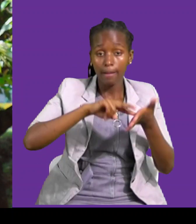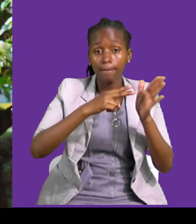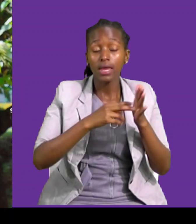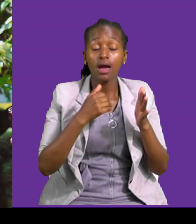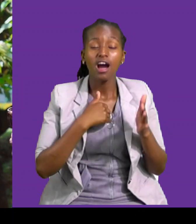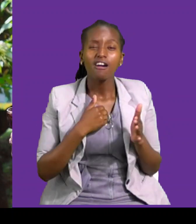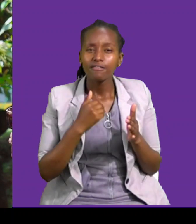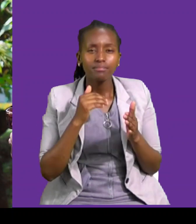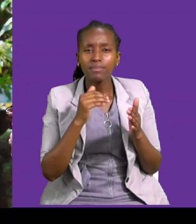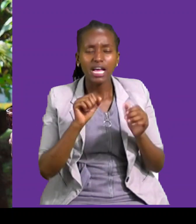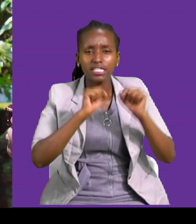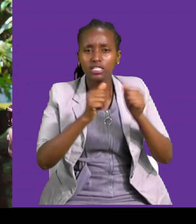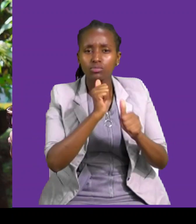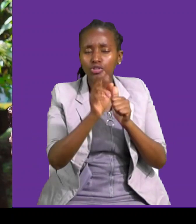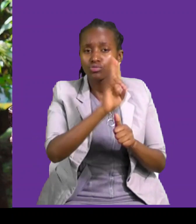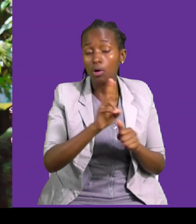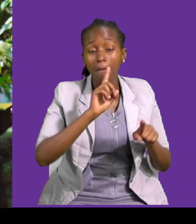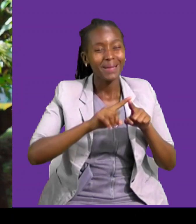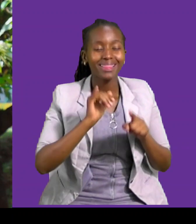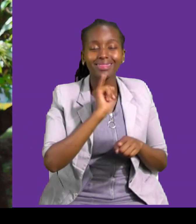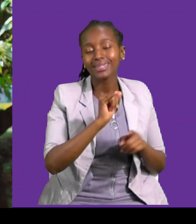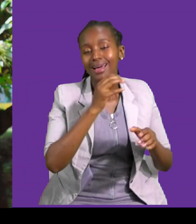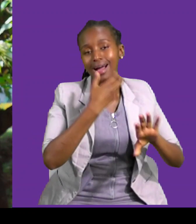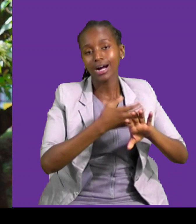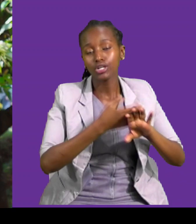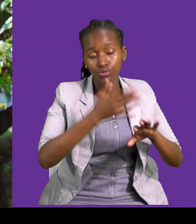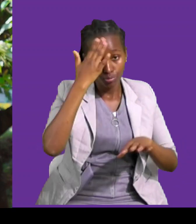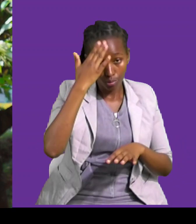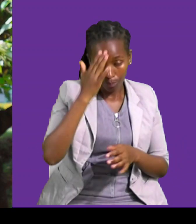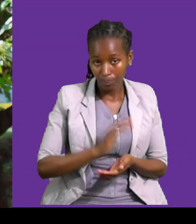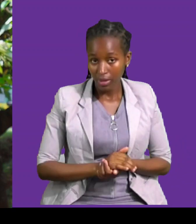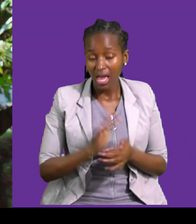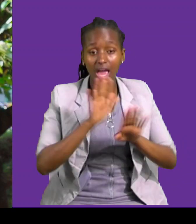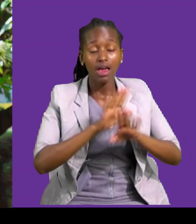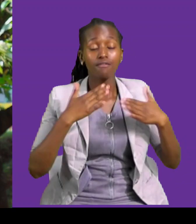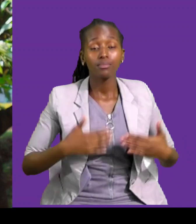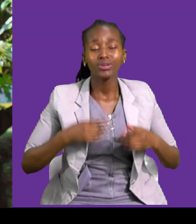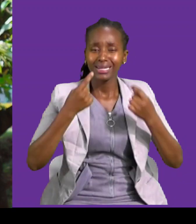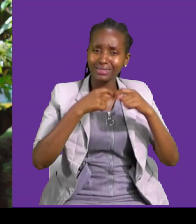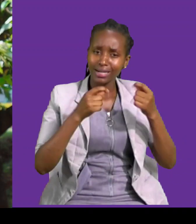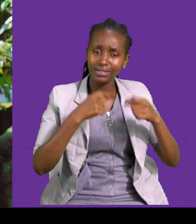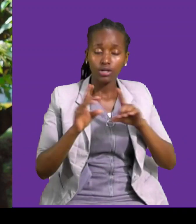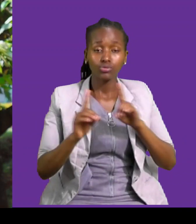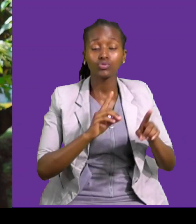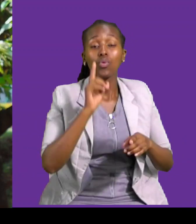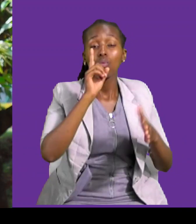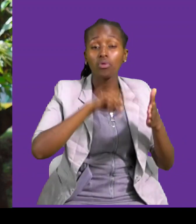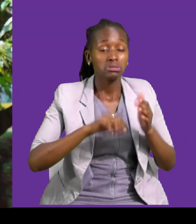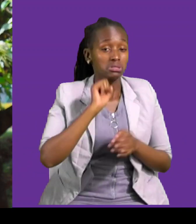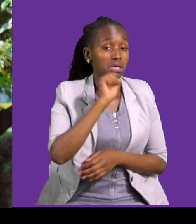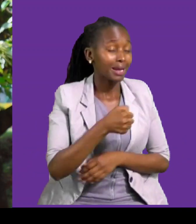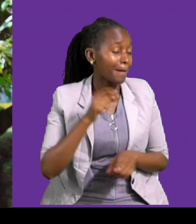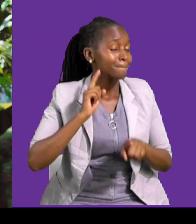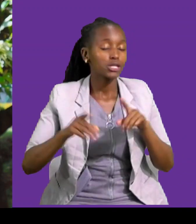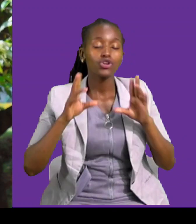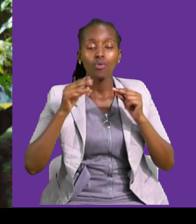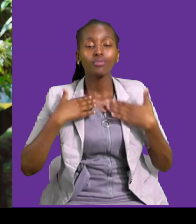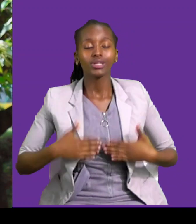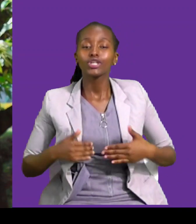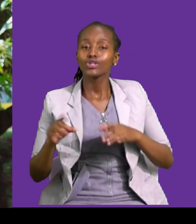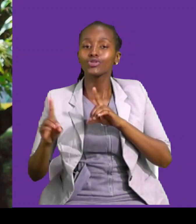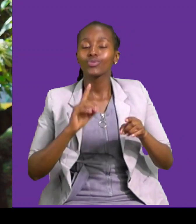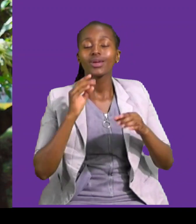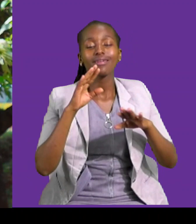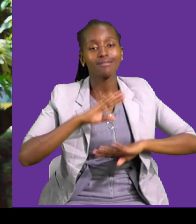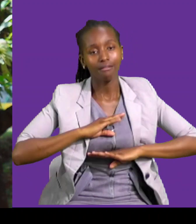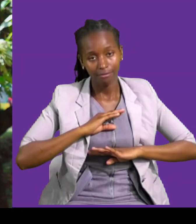threshold is quite hard to determine. I think everyone is trying to do what they can, and no one's doing enough in some certain sense. So